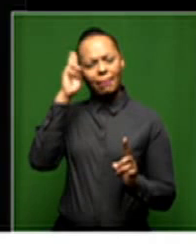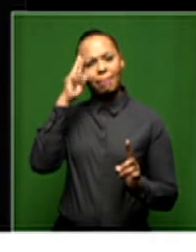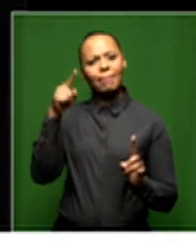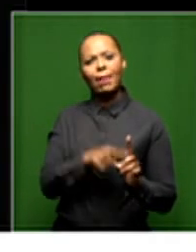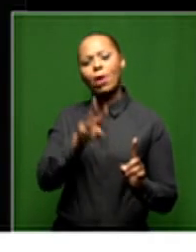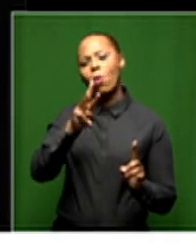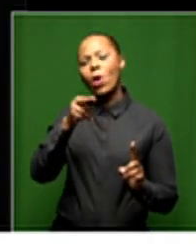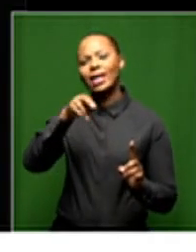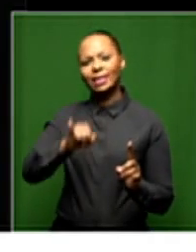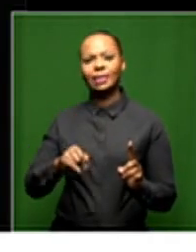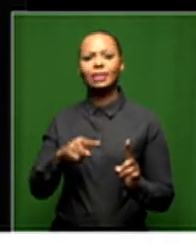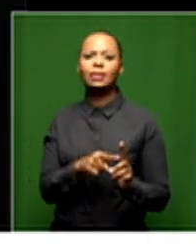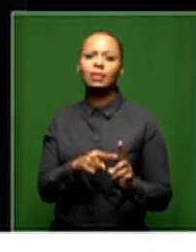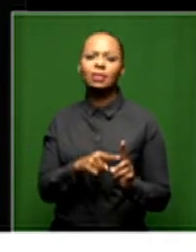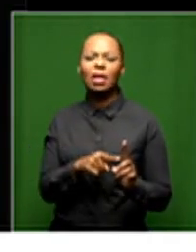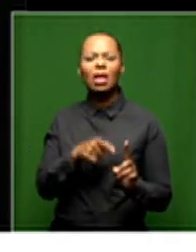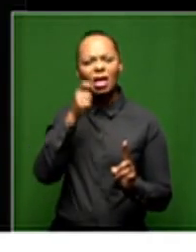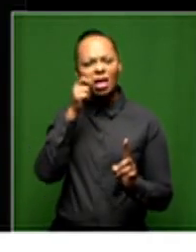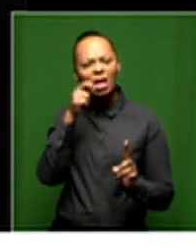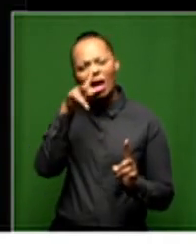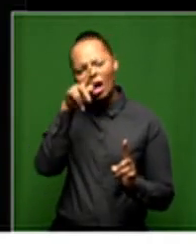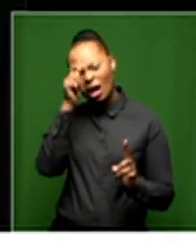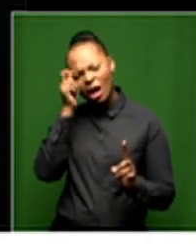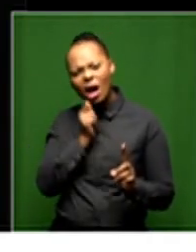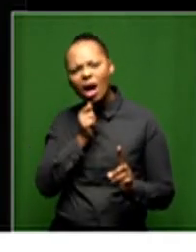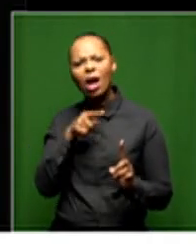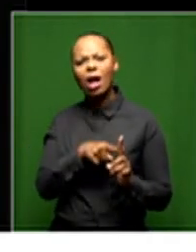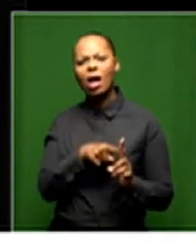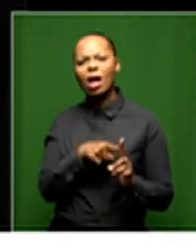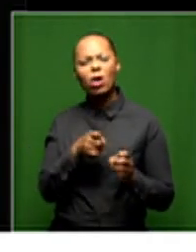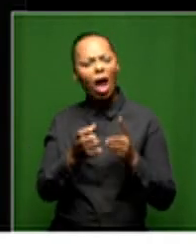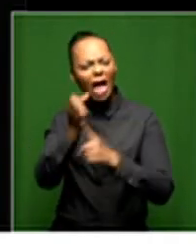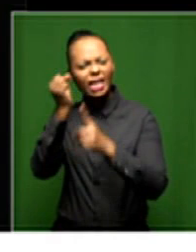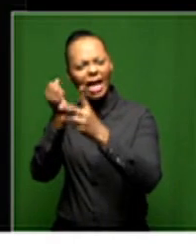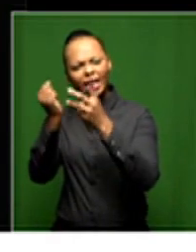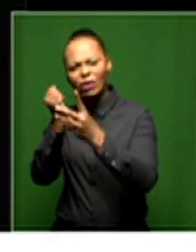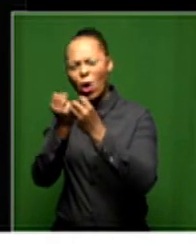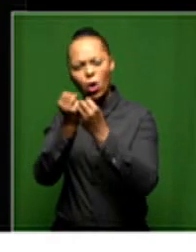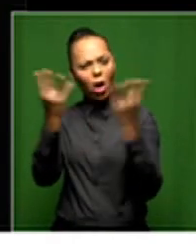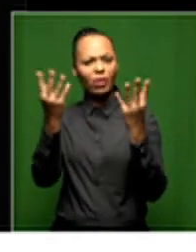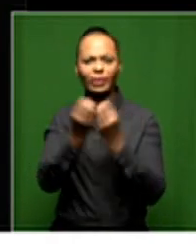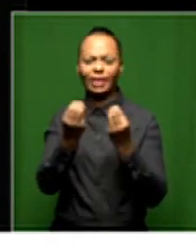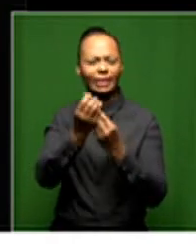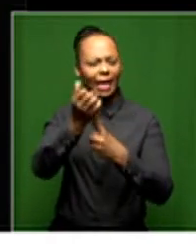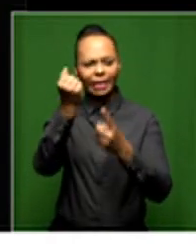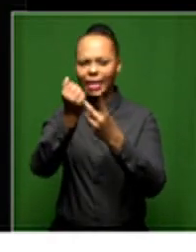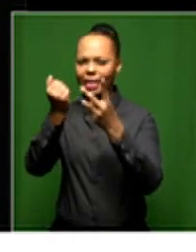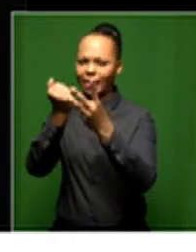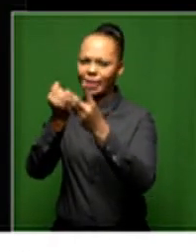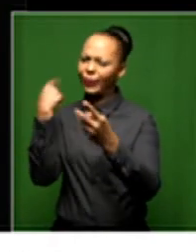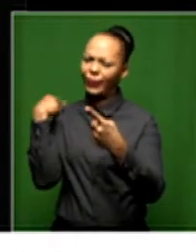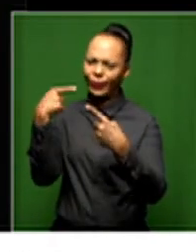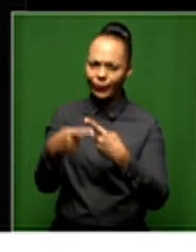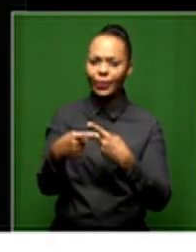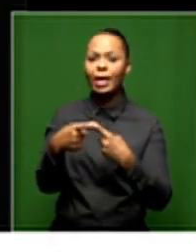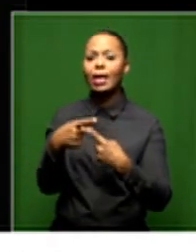as a guy who achieved extraordinary things, and to remember that